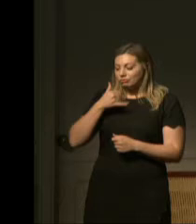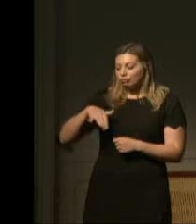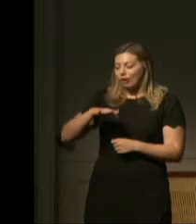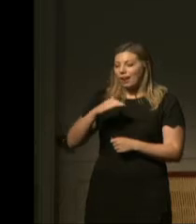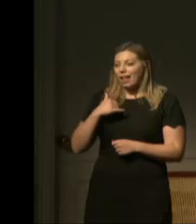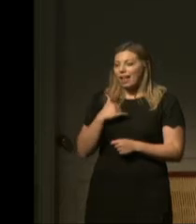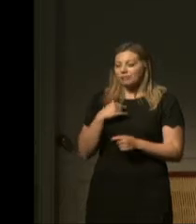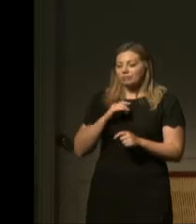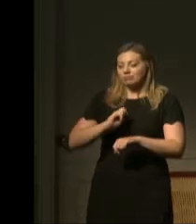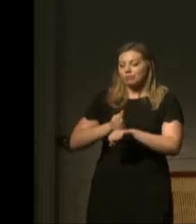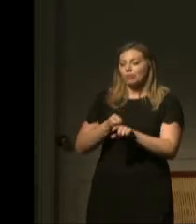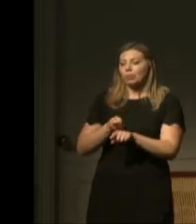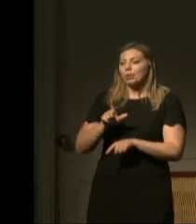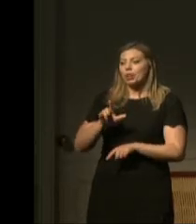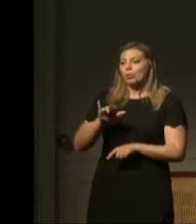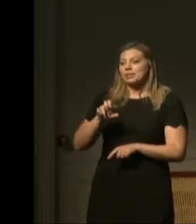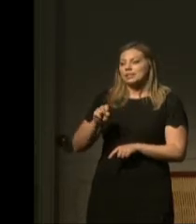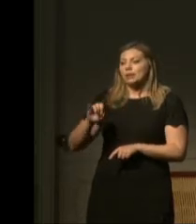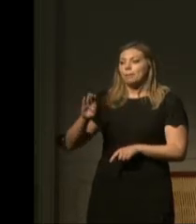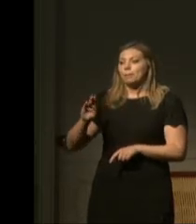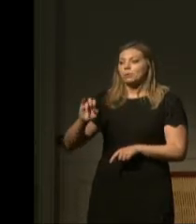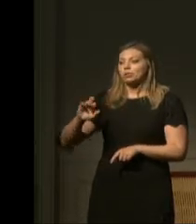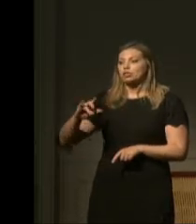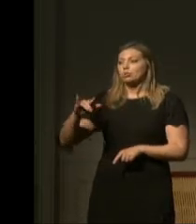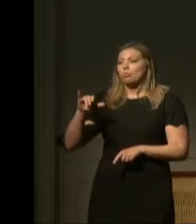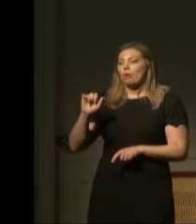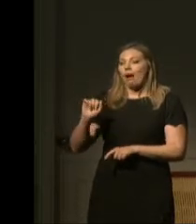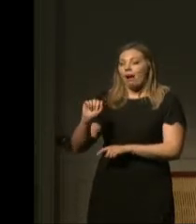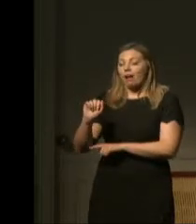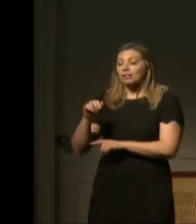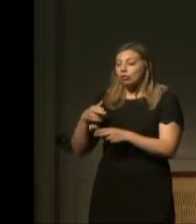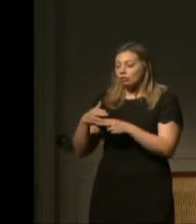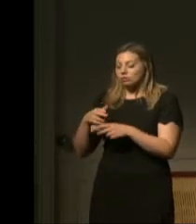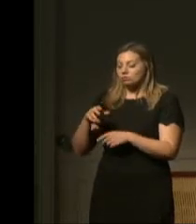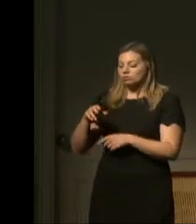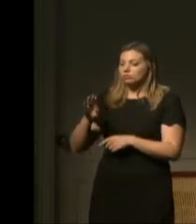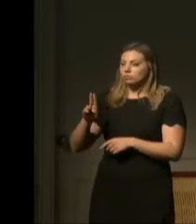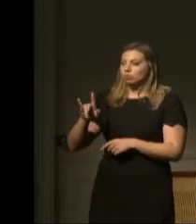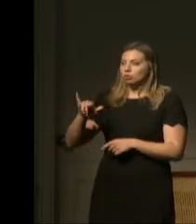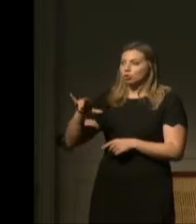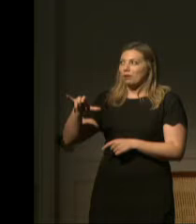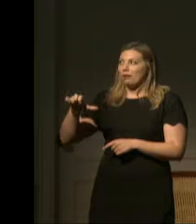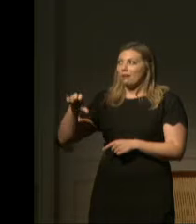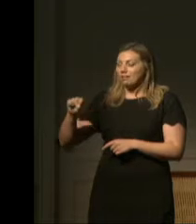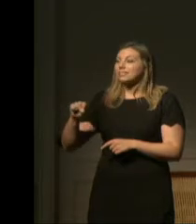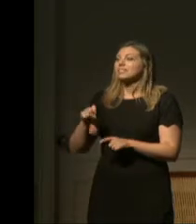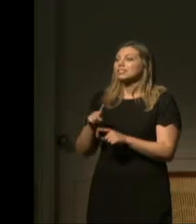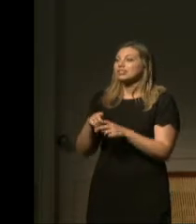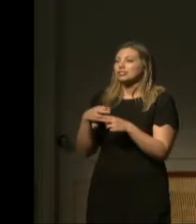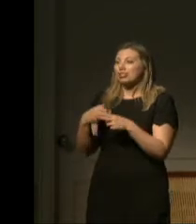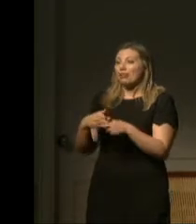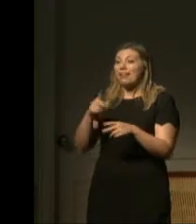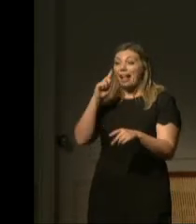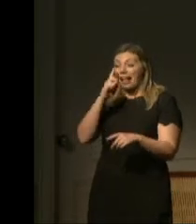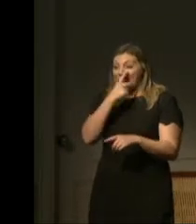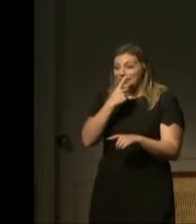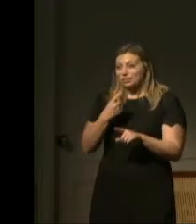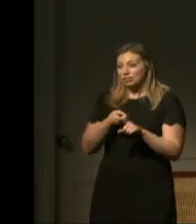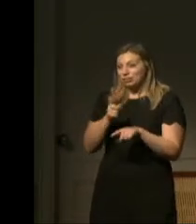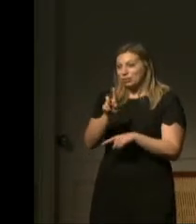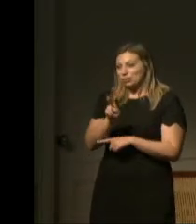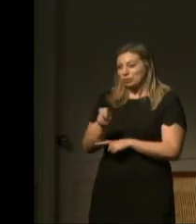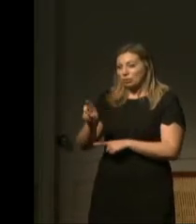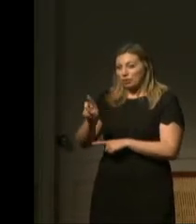Louise Bourgeois called Eyes from 2001. Williams is a small school with a big reputation